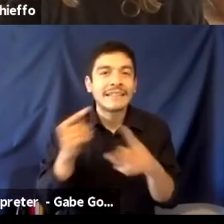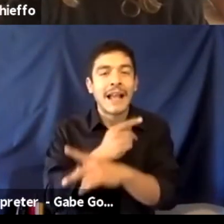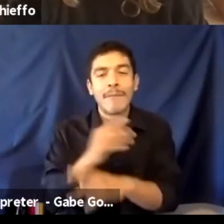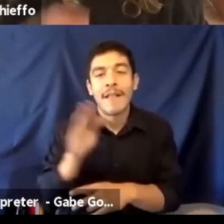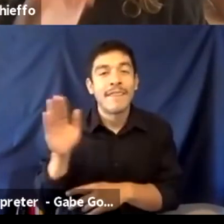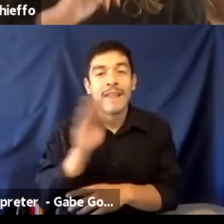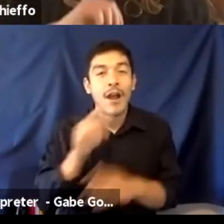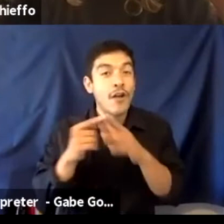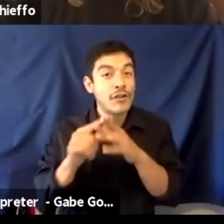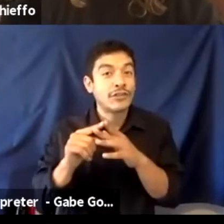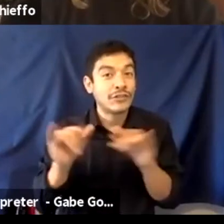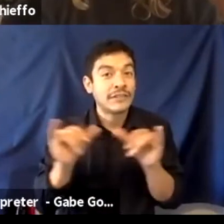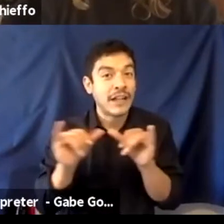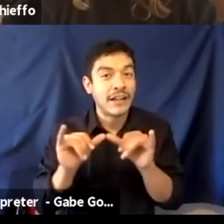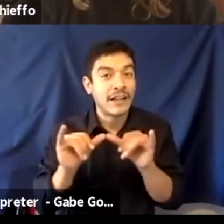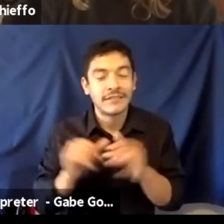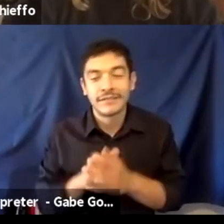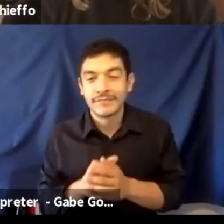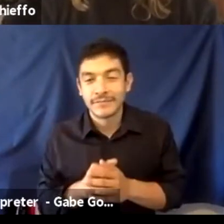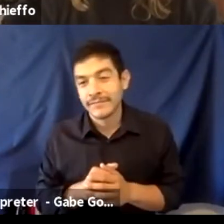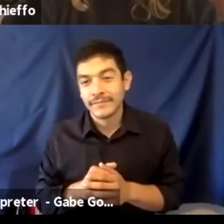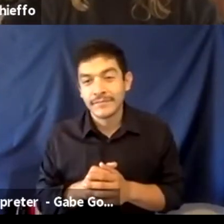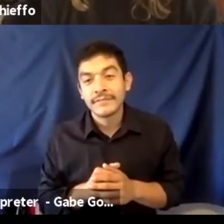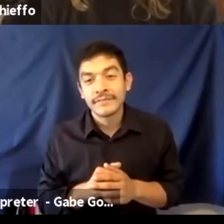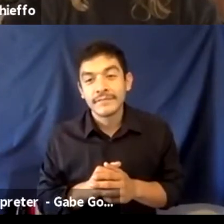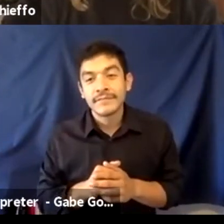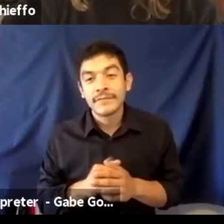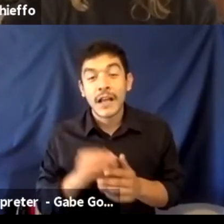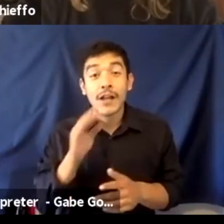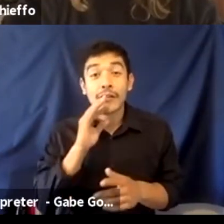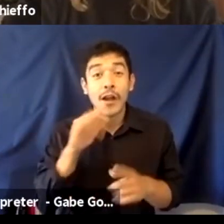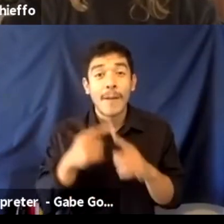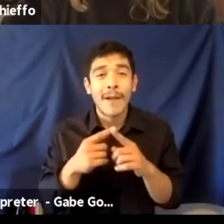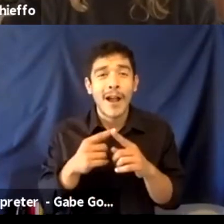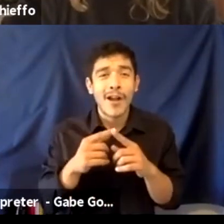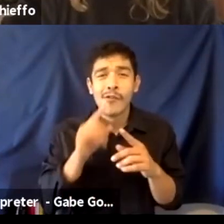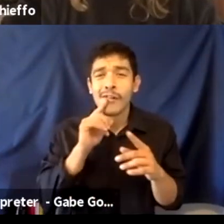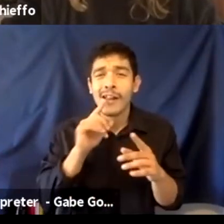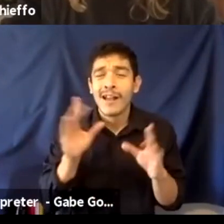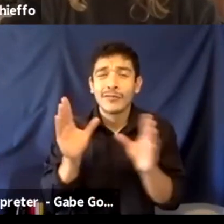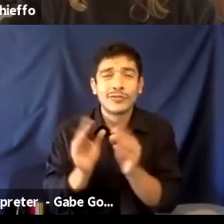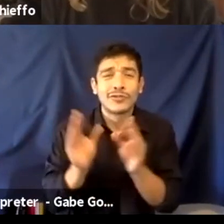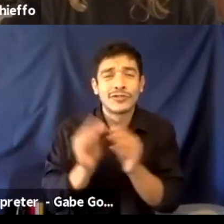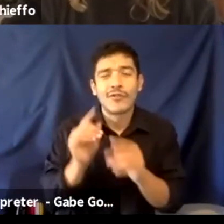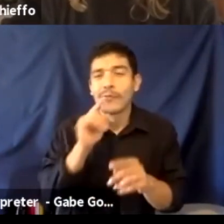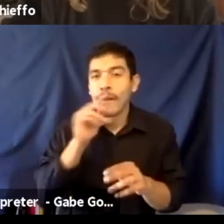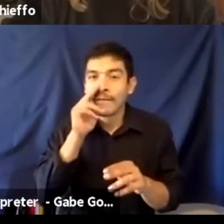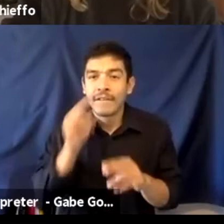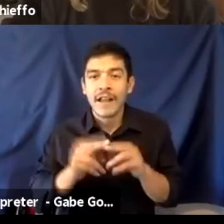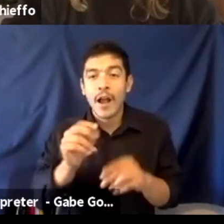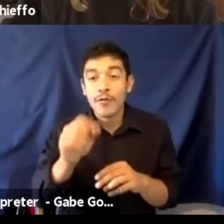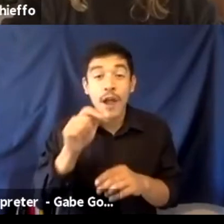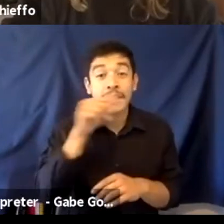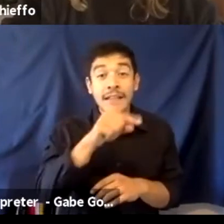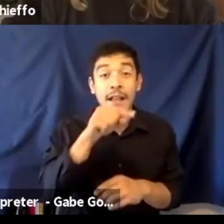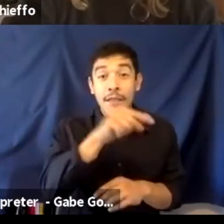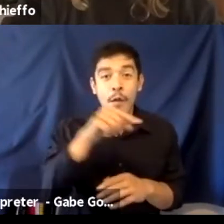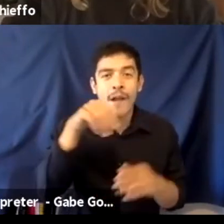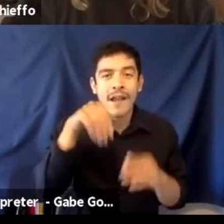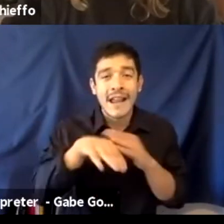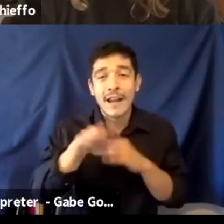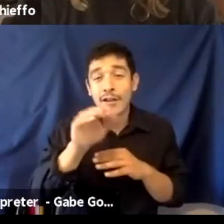their original size. And talk about squishy. They are so fun. So you can stick these guys into